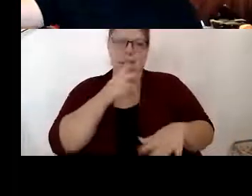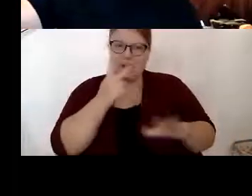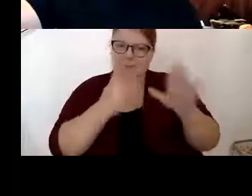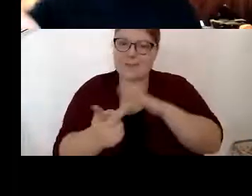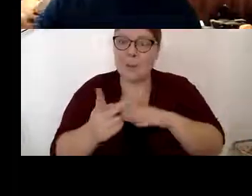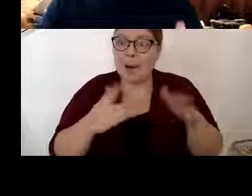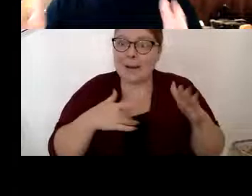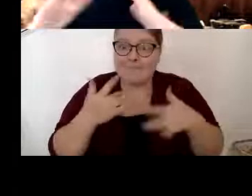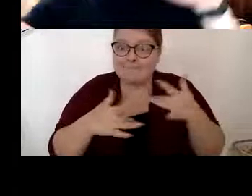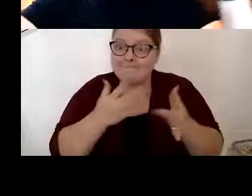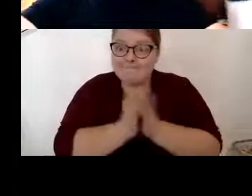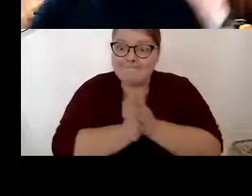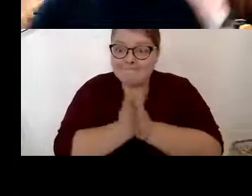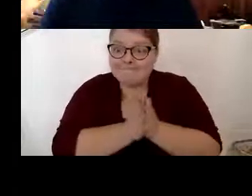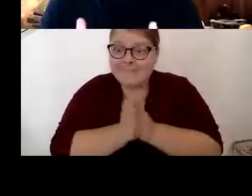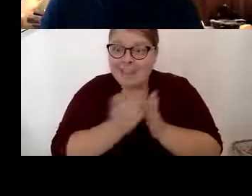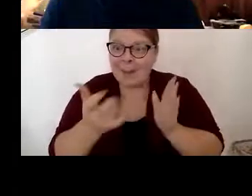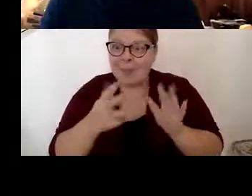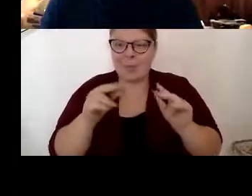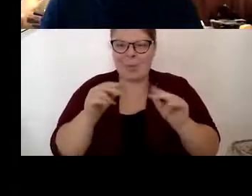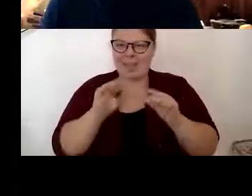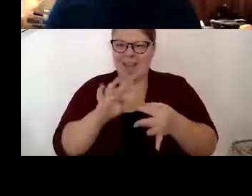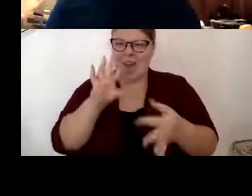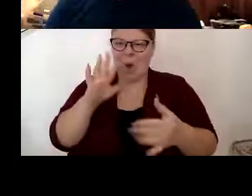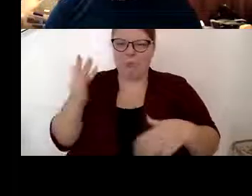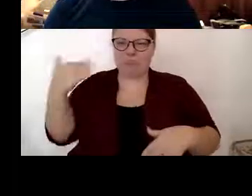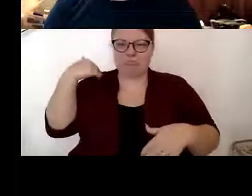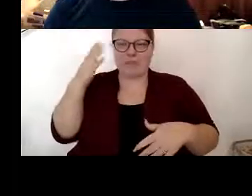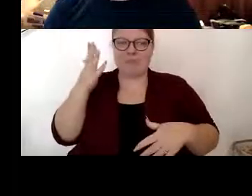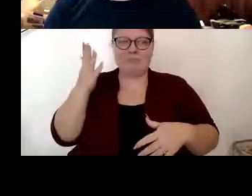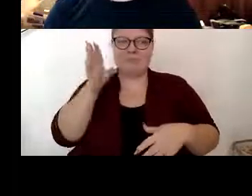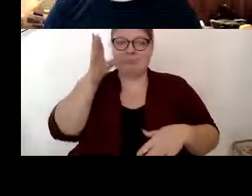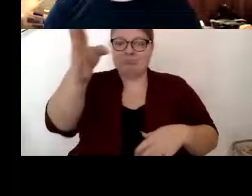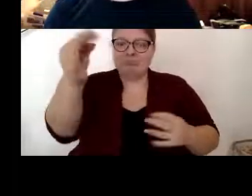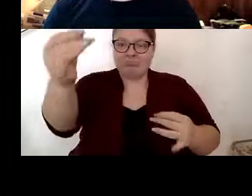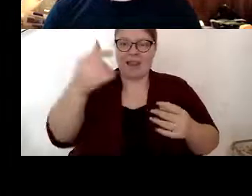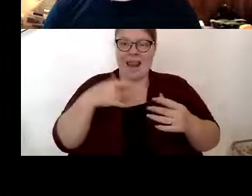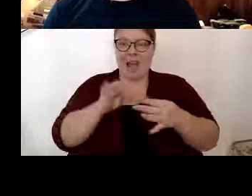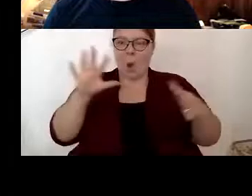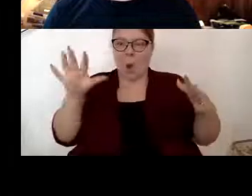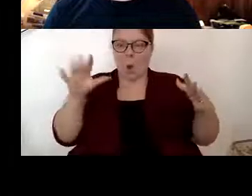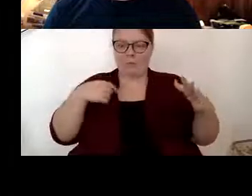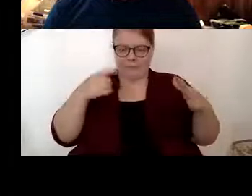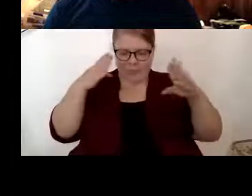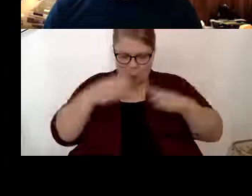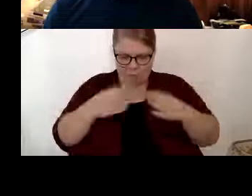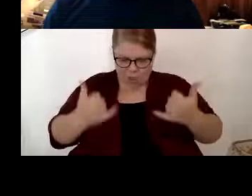excitement about gambling. It's letting go of that and just really truly being present on the immediate experience.